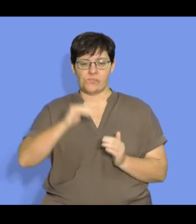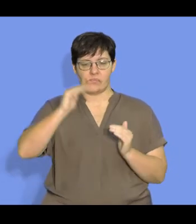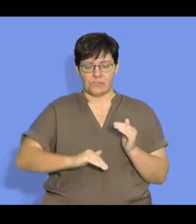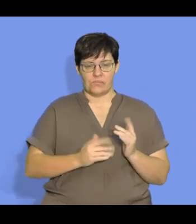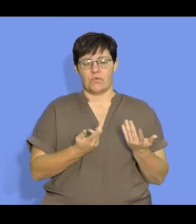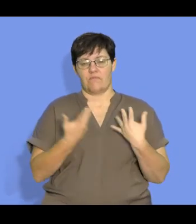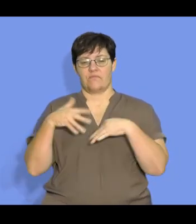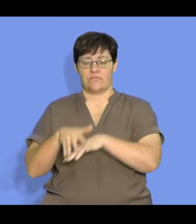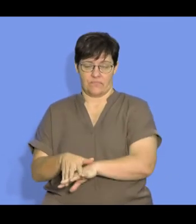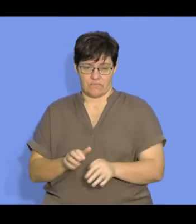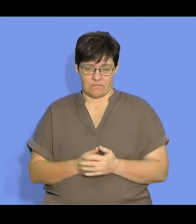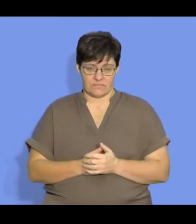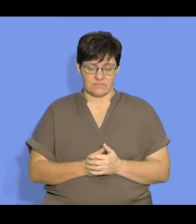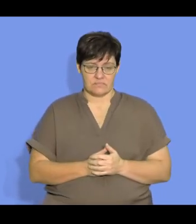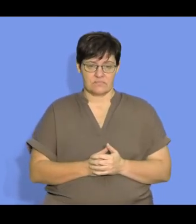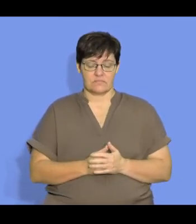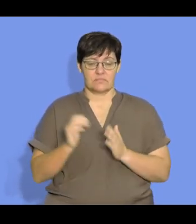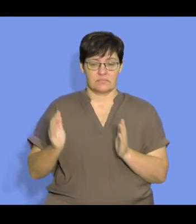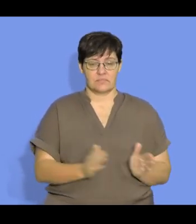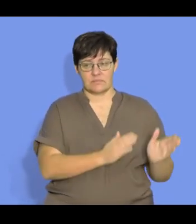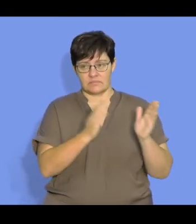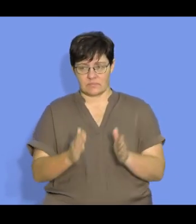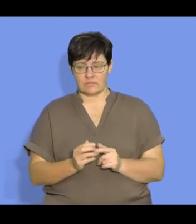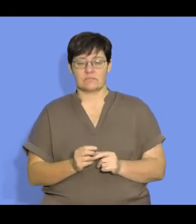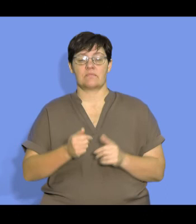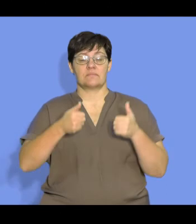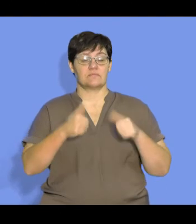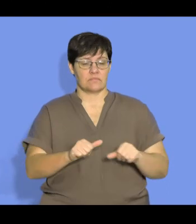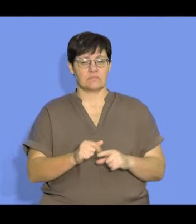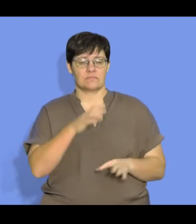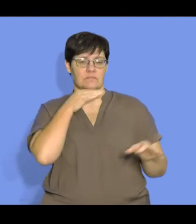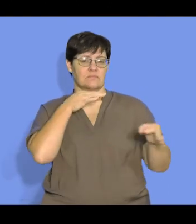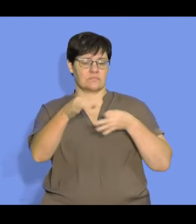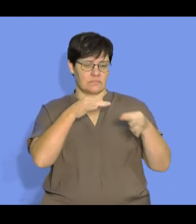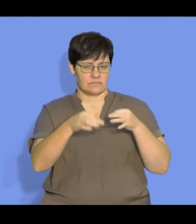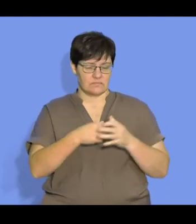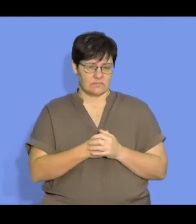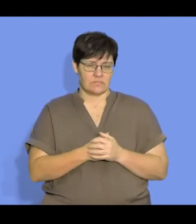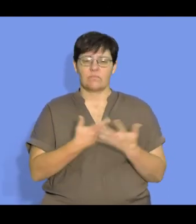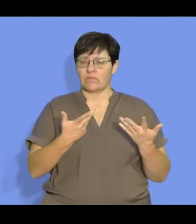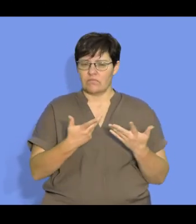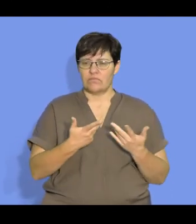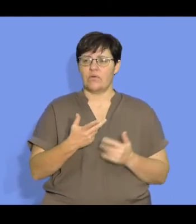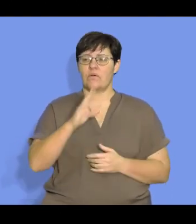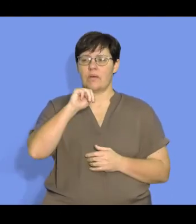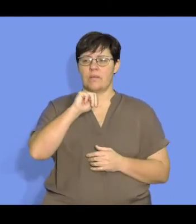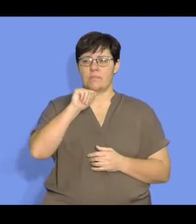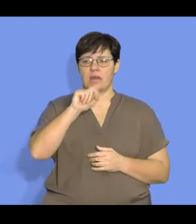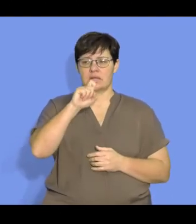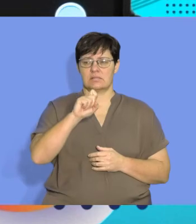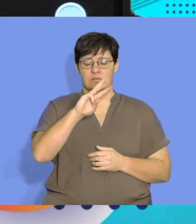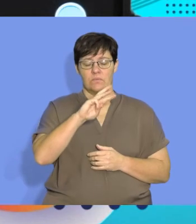going to move on to the next factor that we can explain in terms of Maxwell-Boltzmann as well as the collision